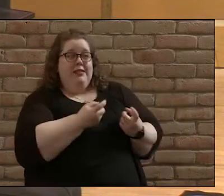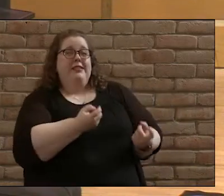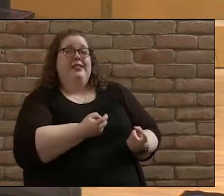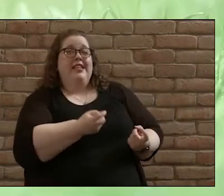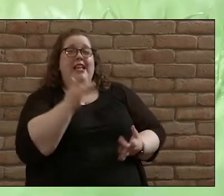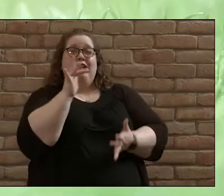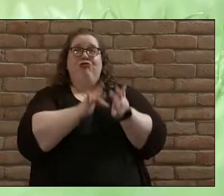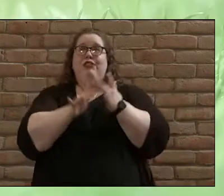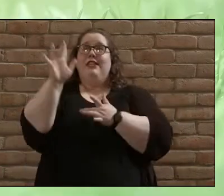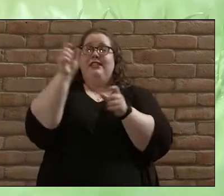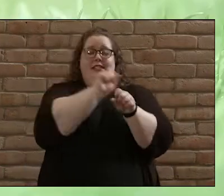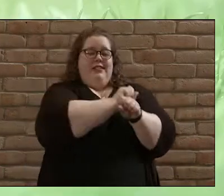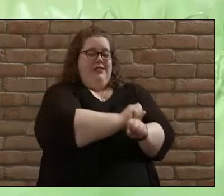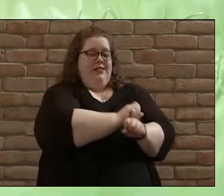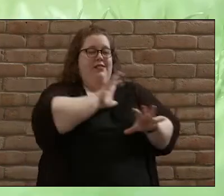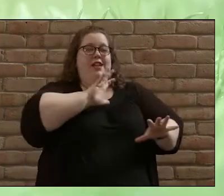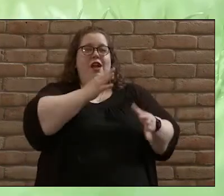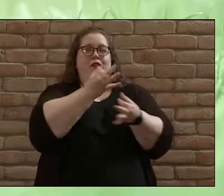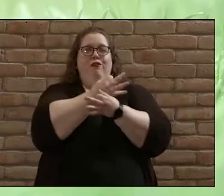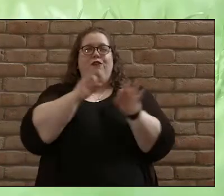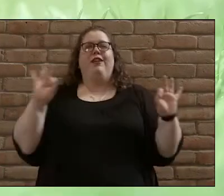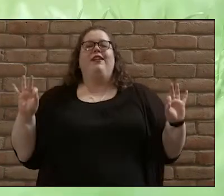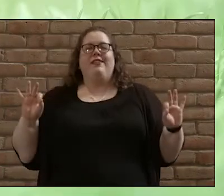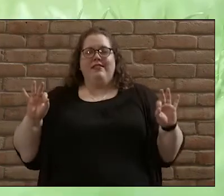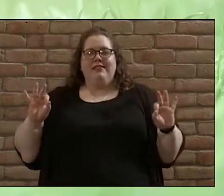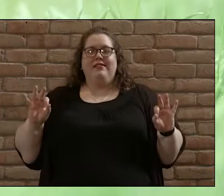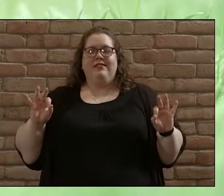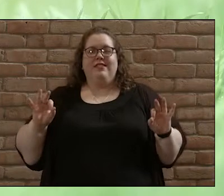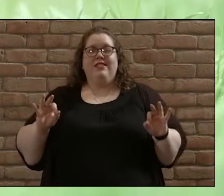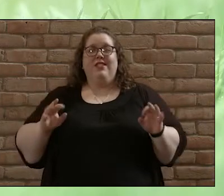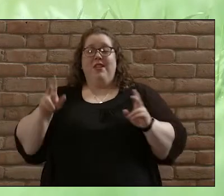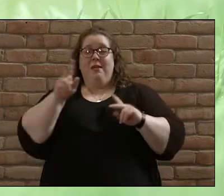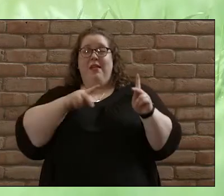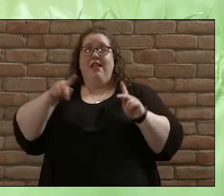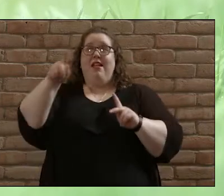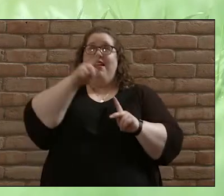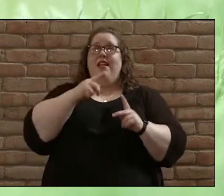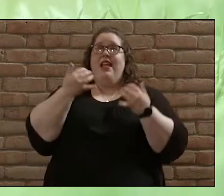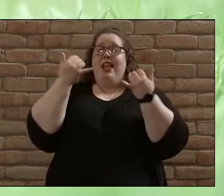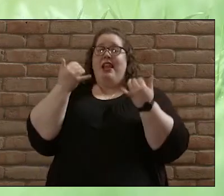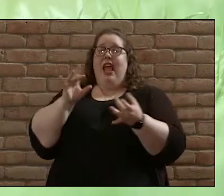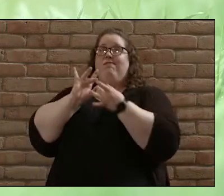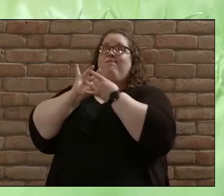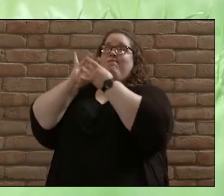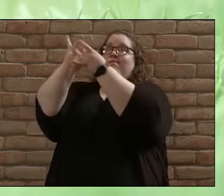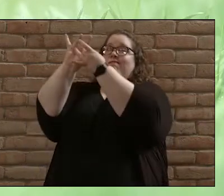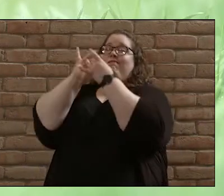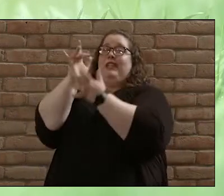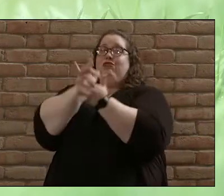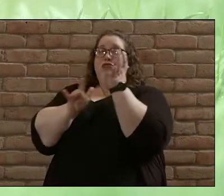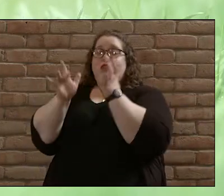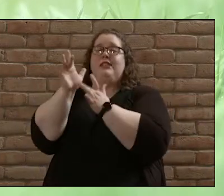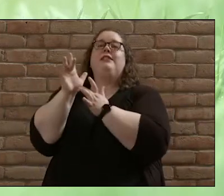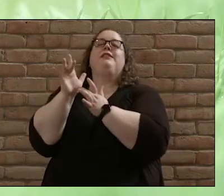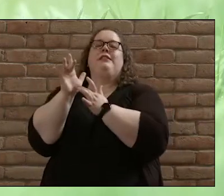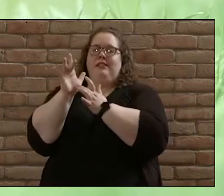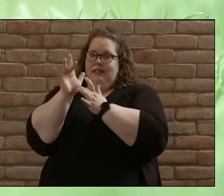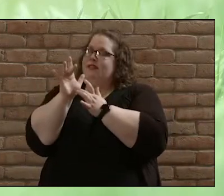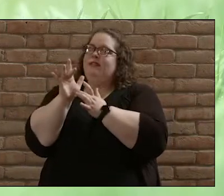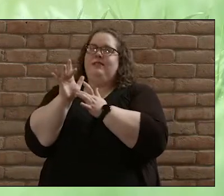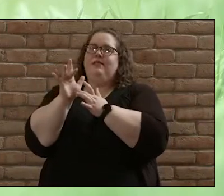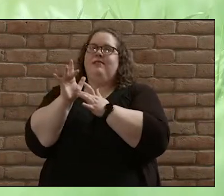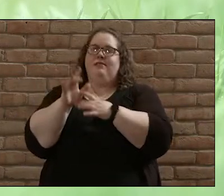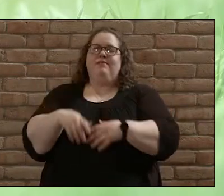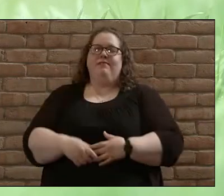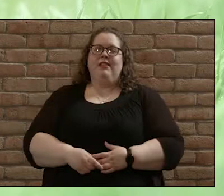free. And so those who now belong to Christ Jesus have nailed the passions and desires of their sinful nature